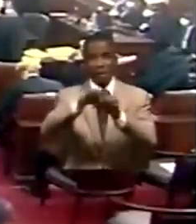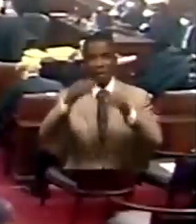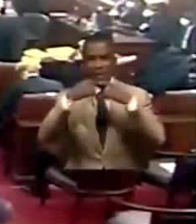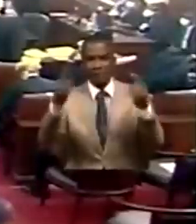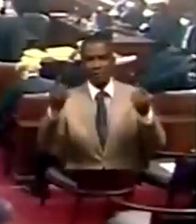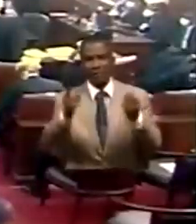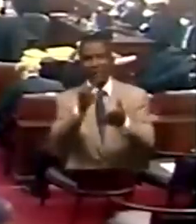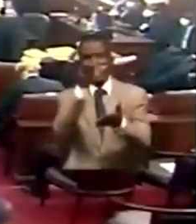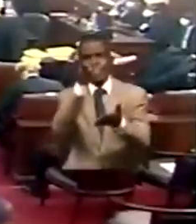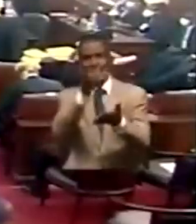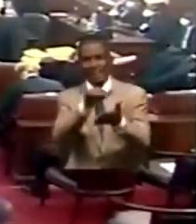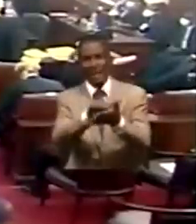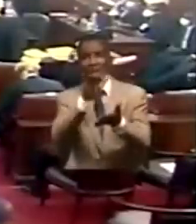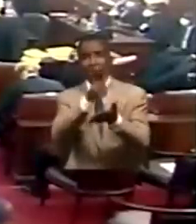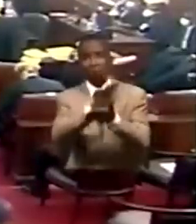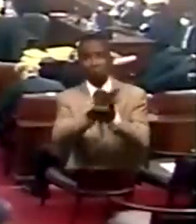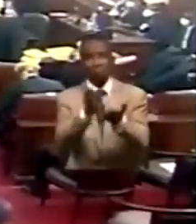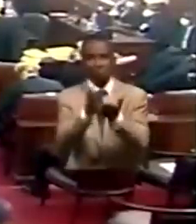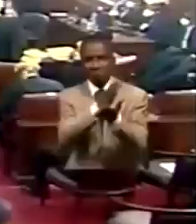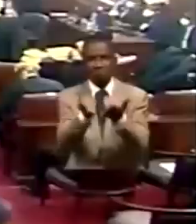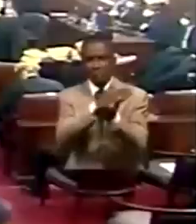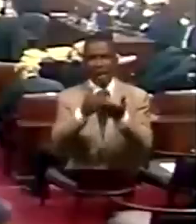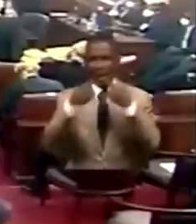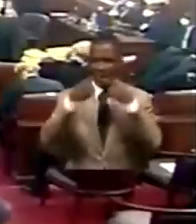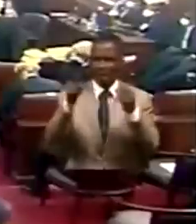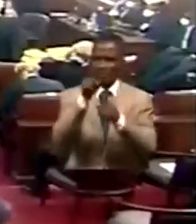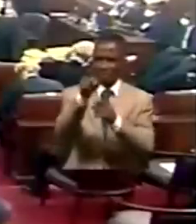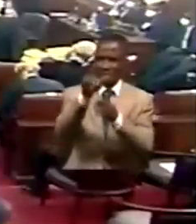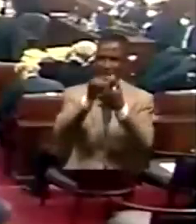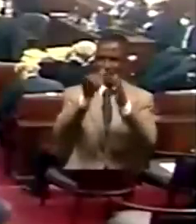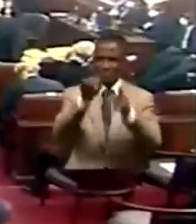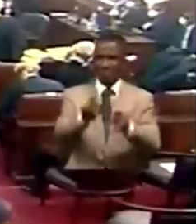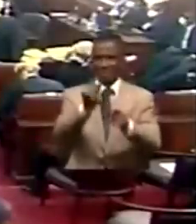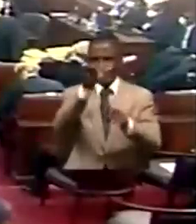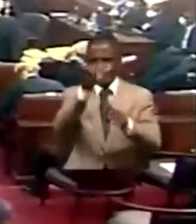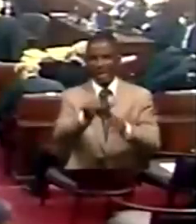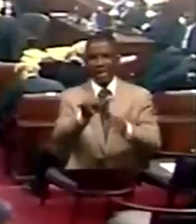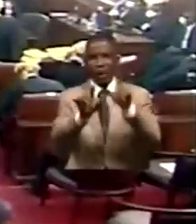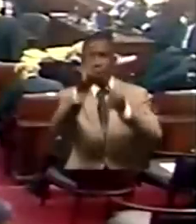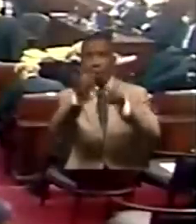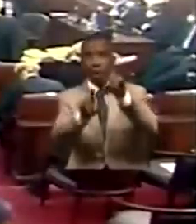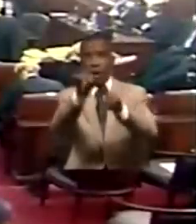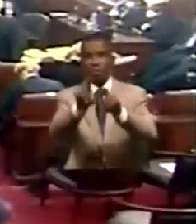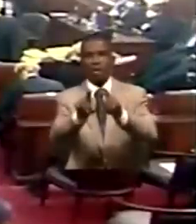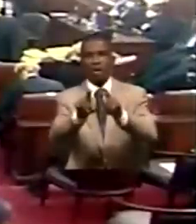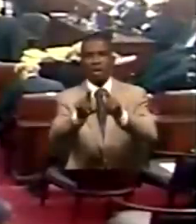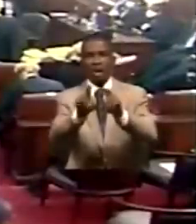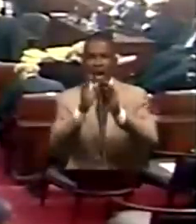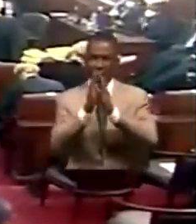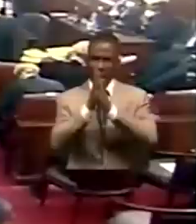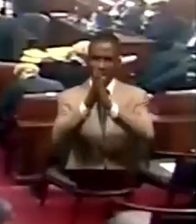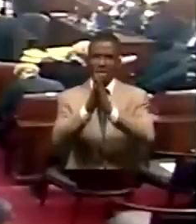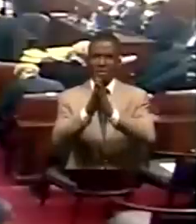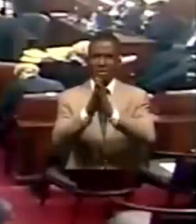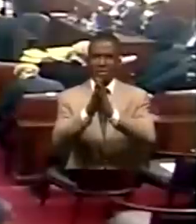And this is the paragraph that was read out to him. And so this is the answer, this is the question that I am, my ears